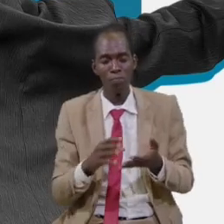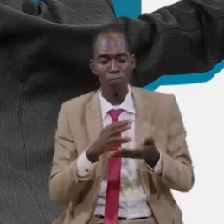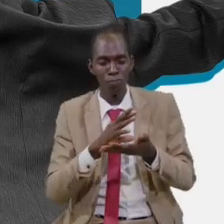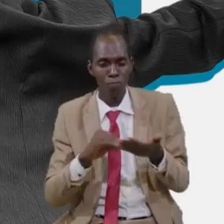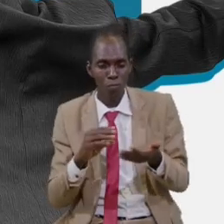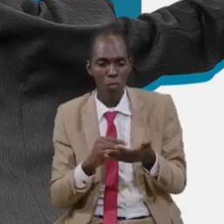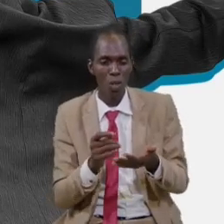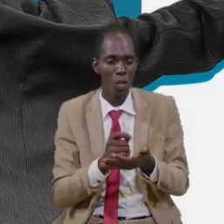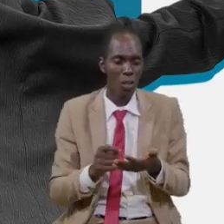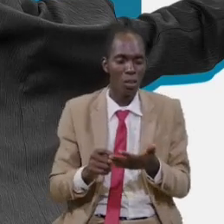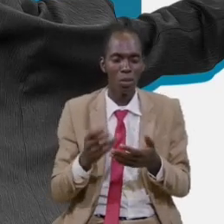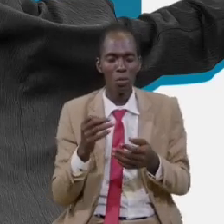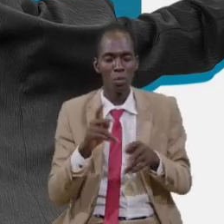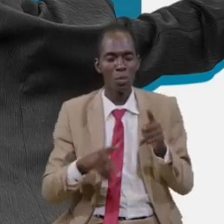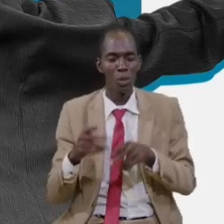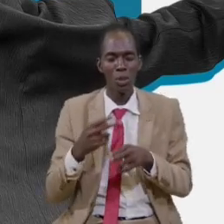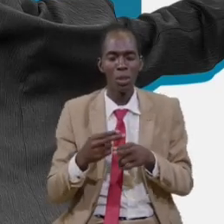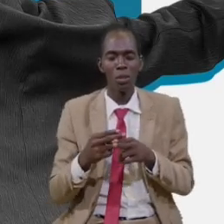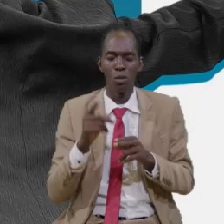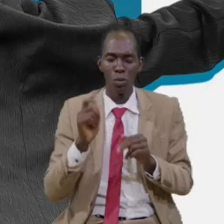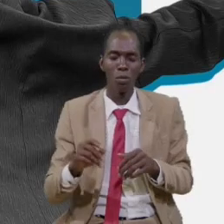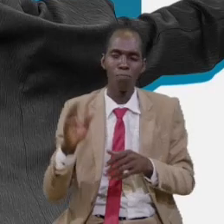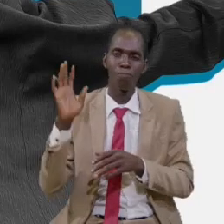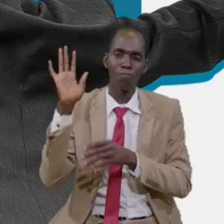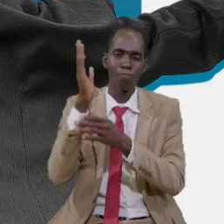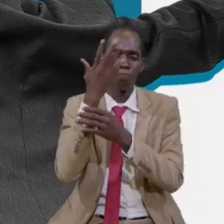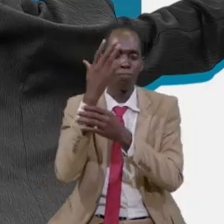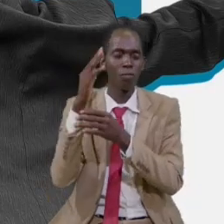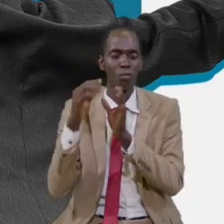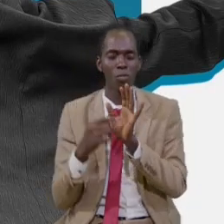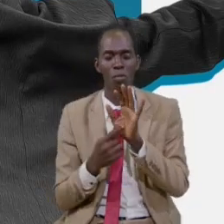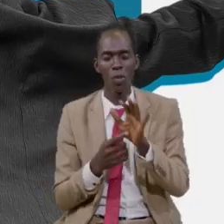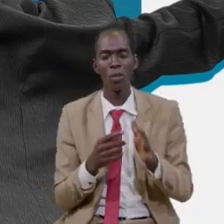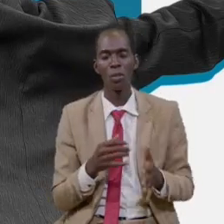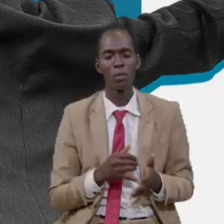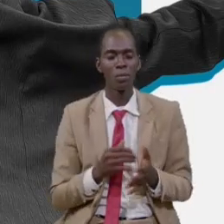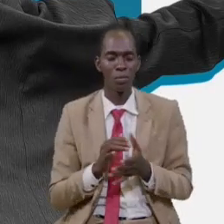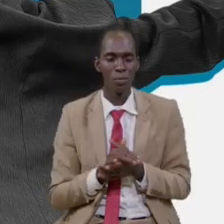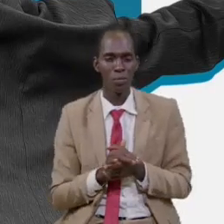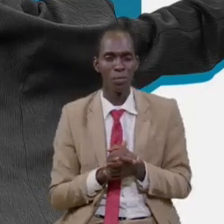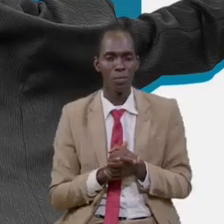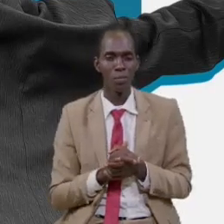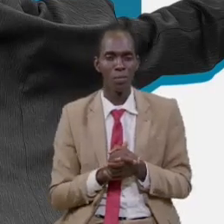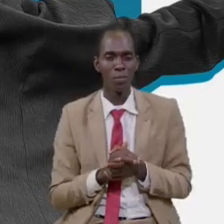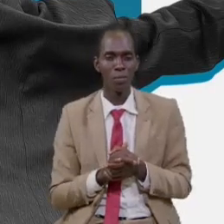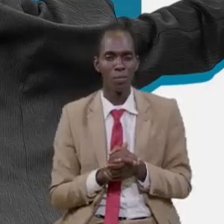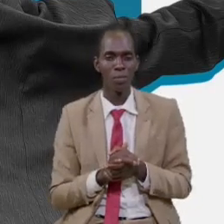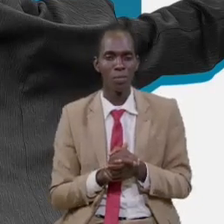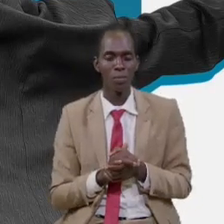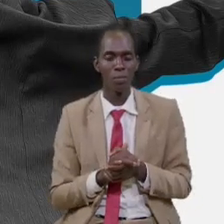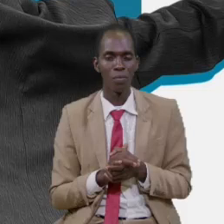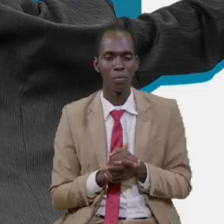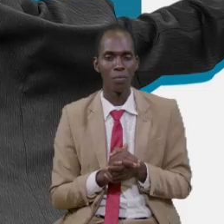Let's hasten. And on my left-hand side, if you have finished, please wave your flag. Wave your flag in the